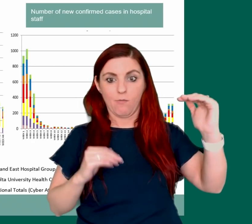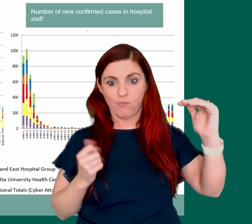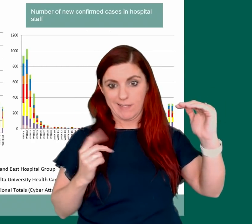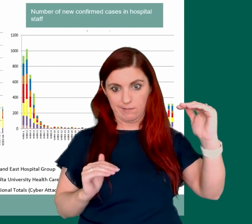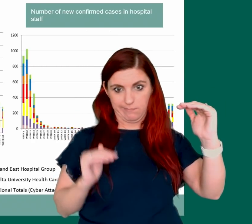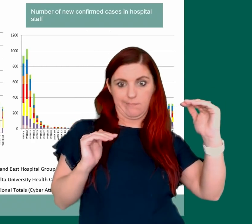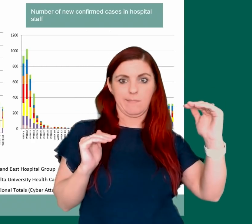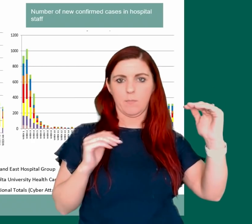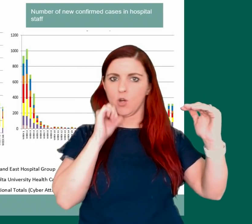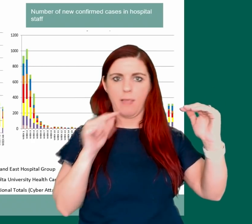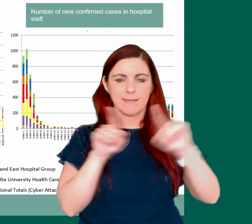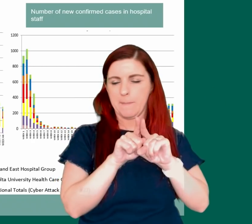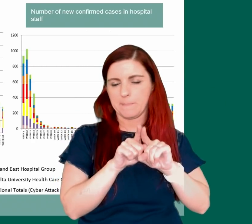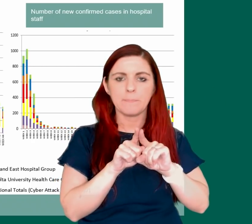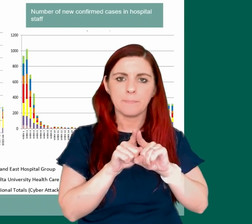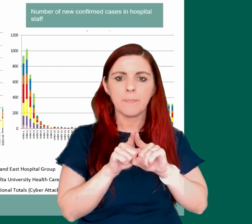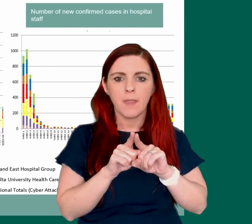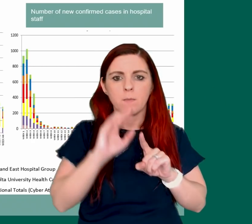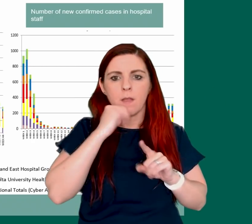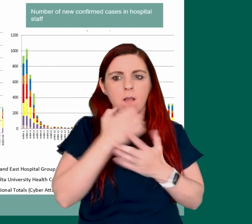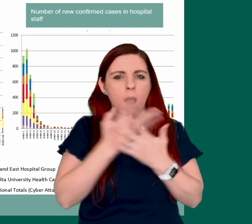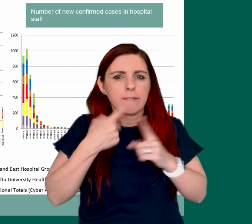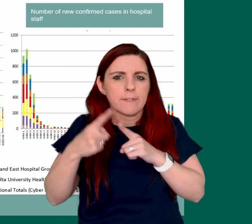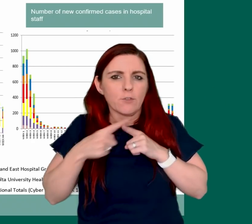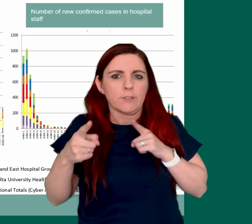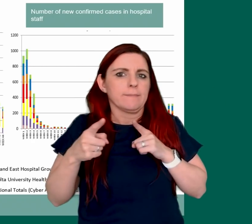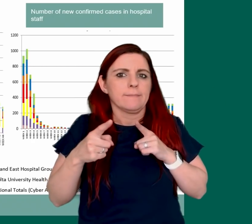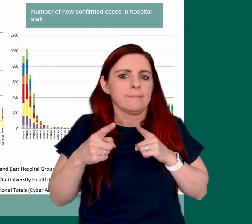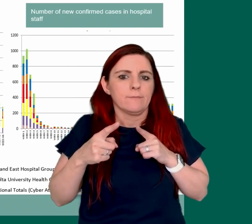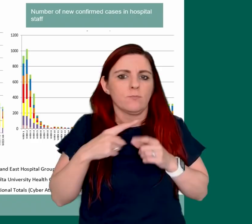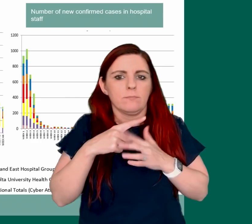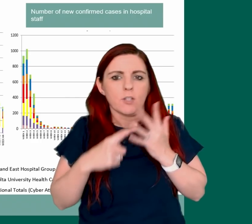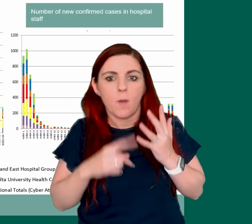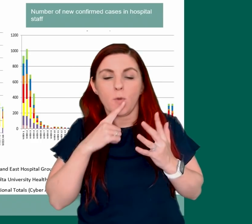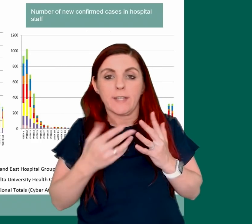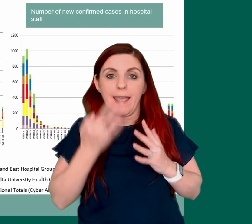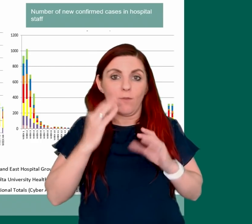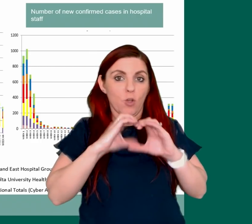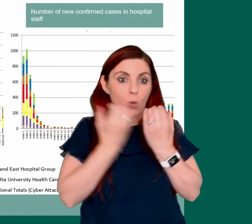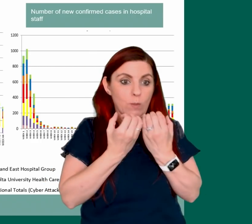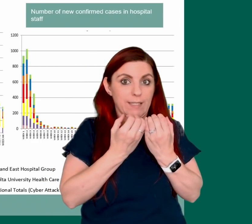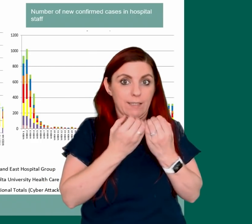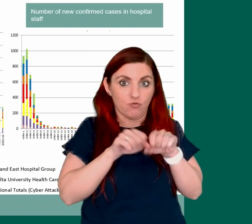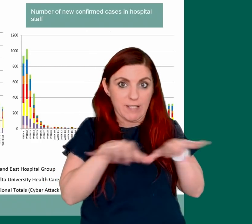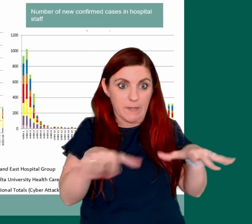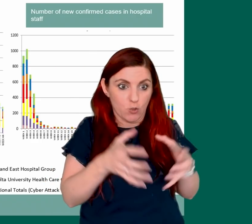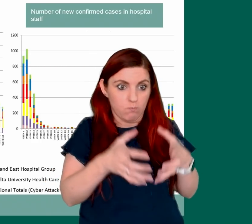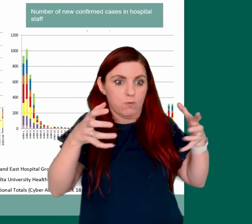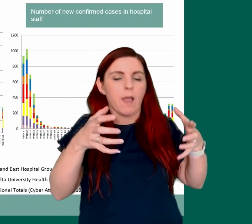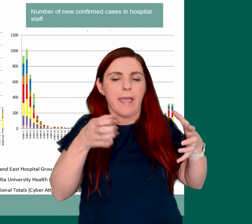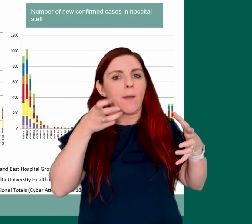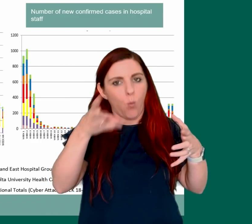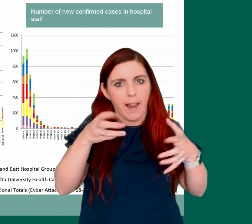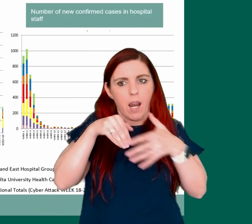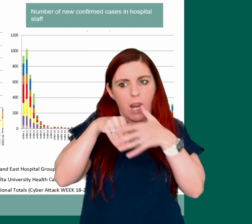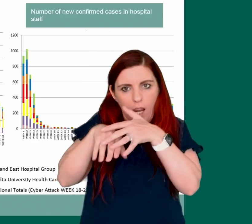all those other measures we had in place, the widespread community transmission found its way, seeped its way into the hospital, and resulted in